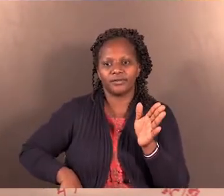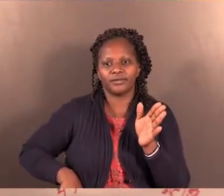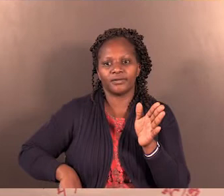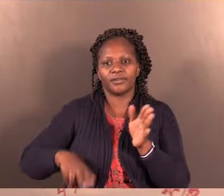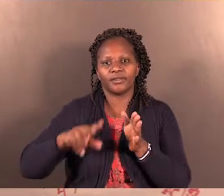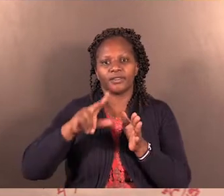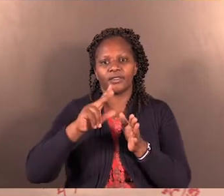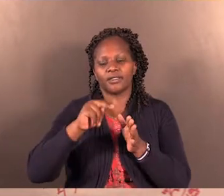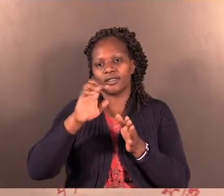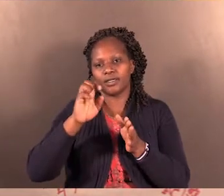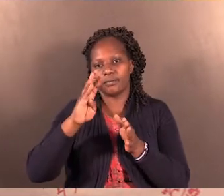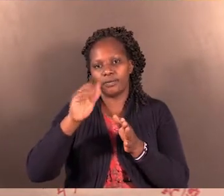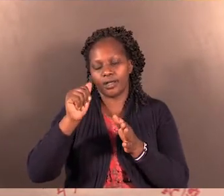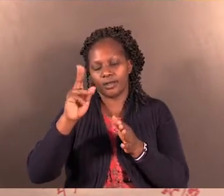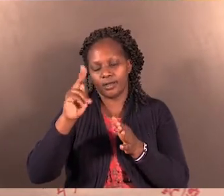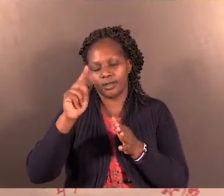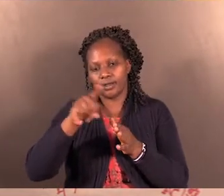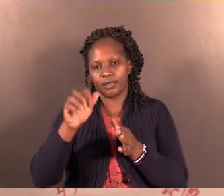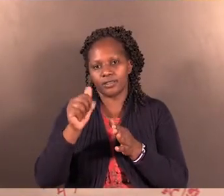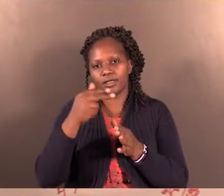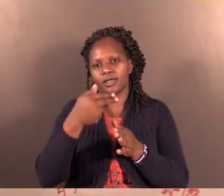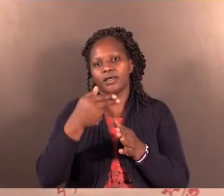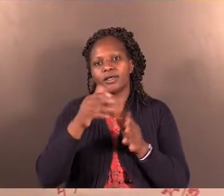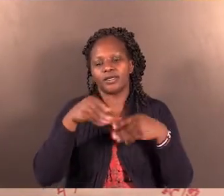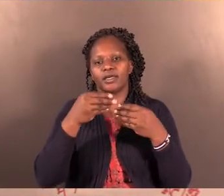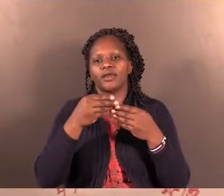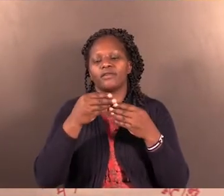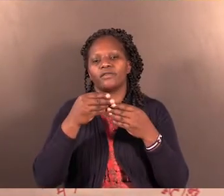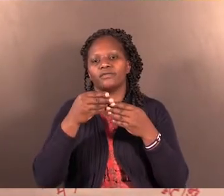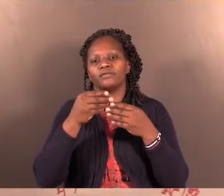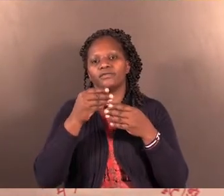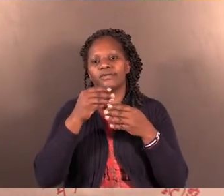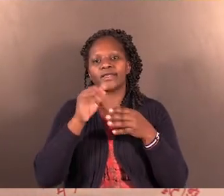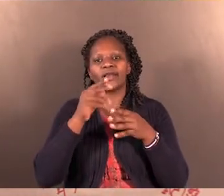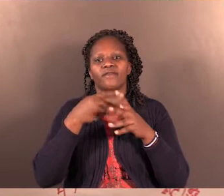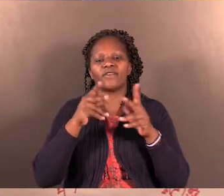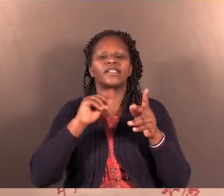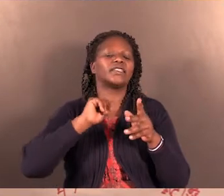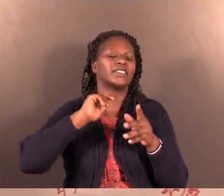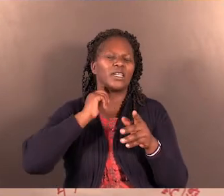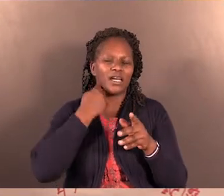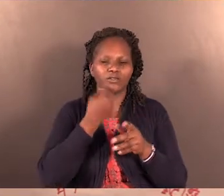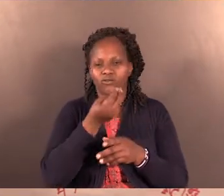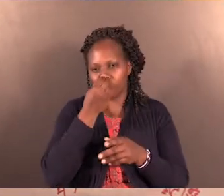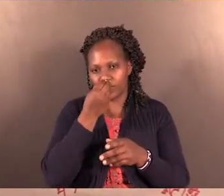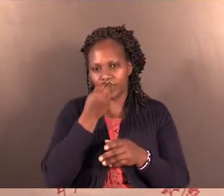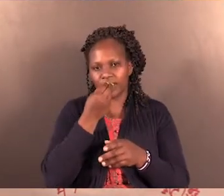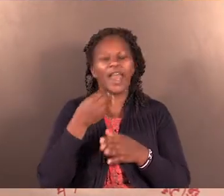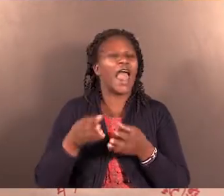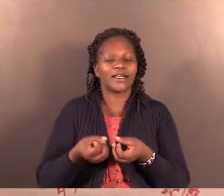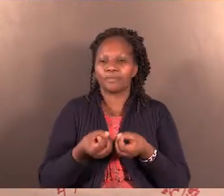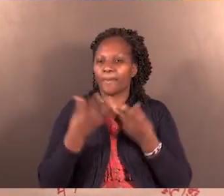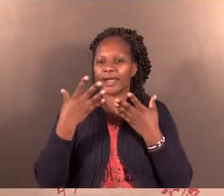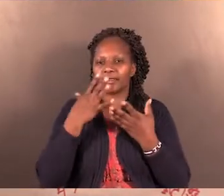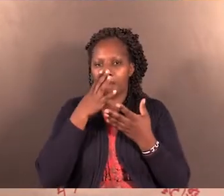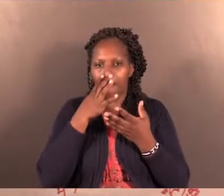King Nebuchadnezzar gave Shadrach, Meshach, Daniel, and Abednego very nice, tasty food,